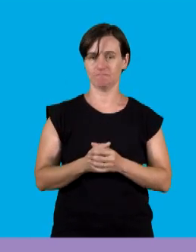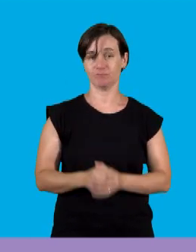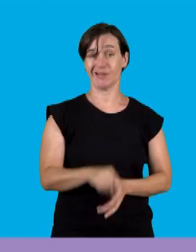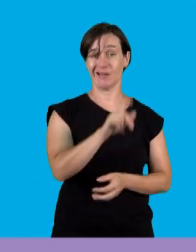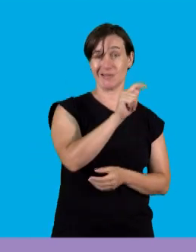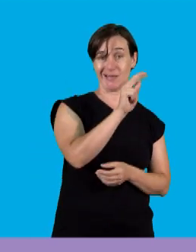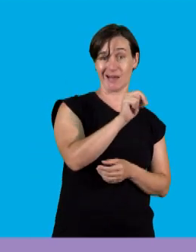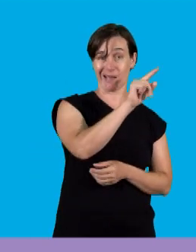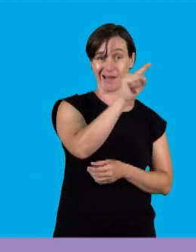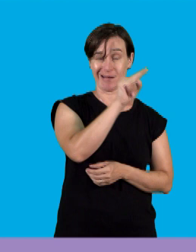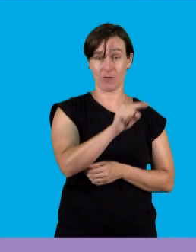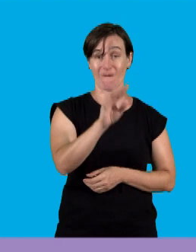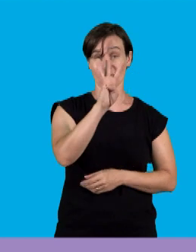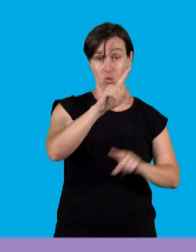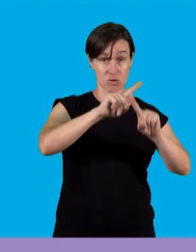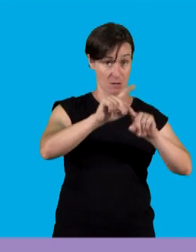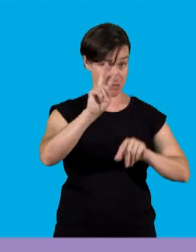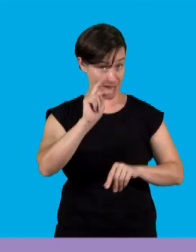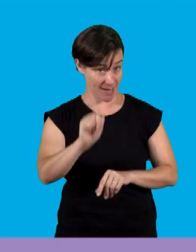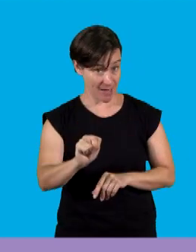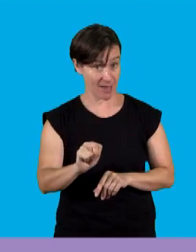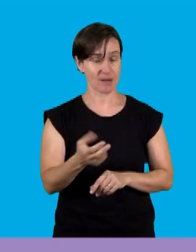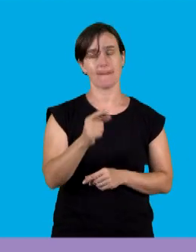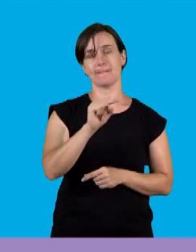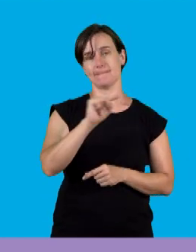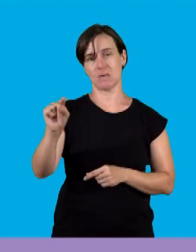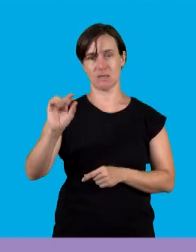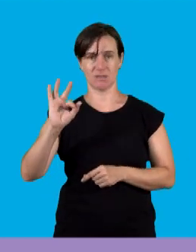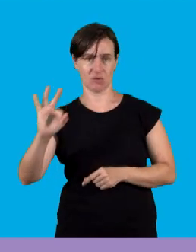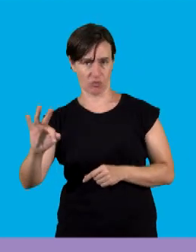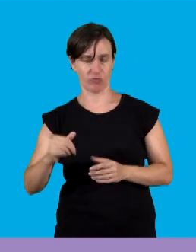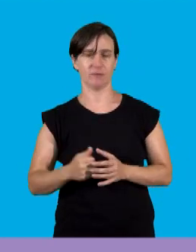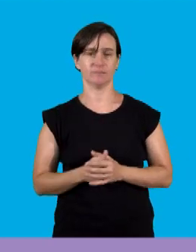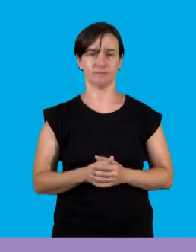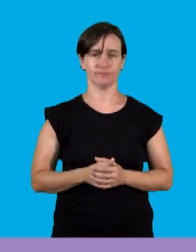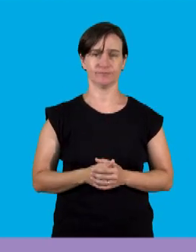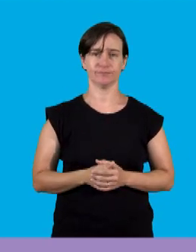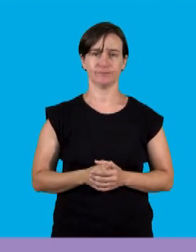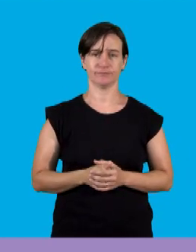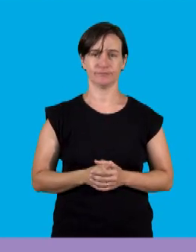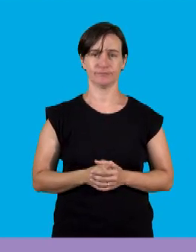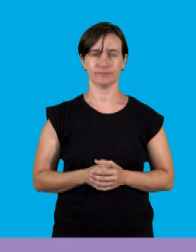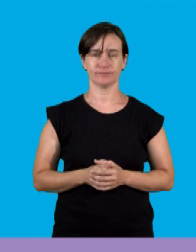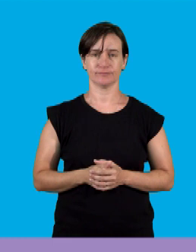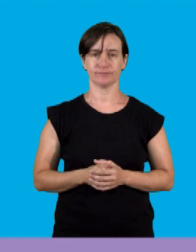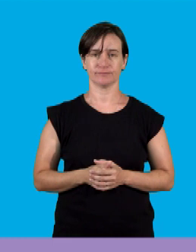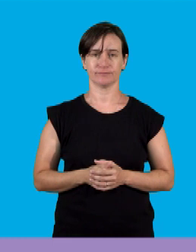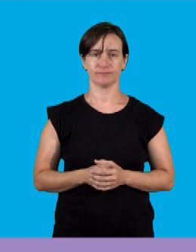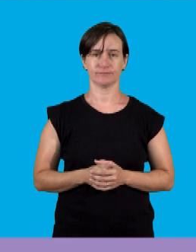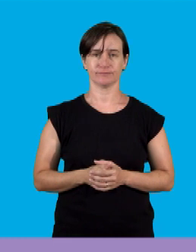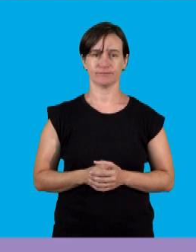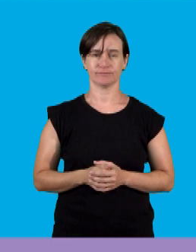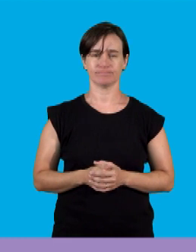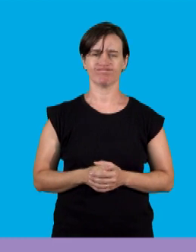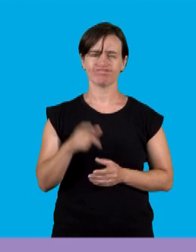going to say it's the 4 from the constant difference multiplied by the term number, and we are subtracting 3. Now